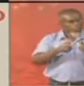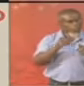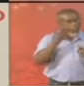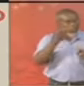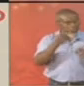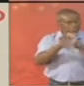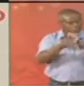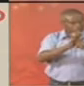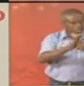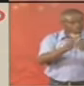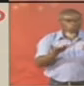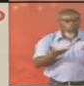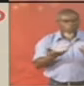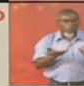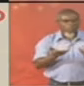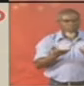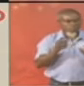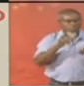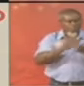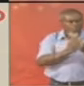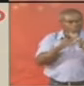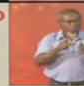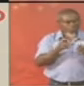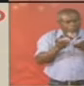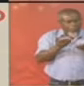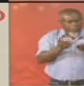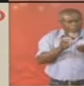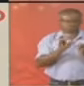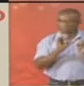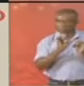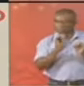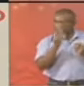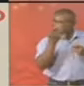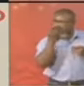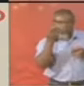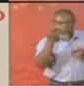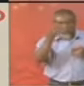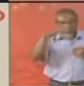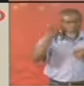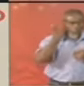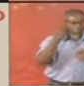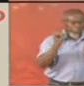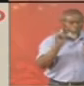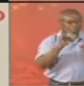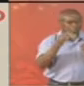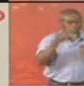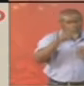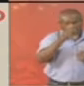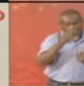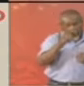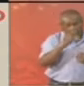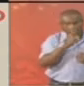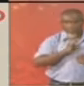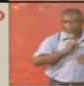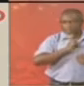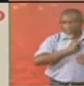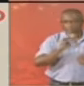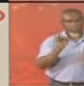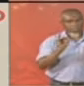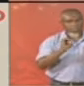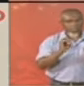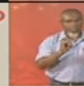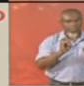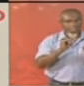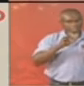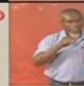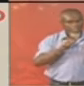can have people who are asymptomatic cases. So while we think we are at 0, they are actually quiet spreaders. And that